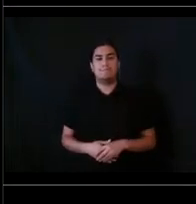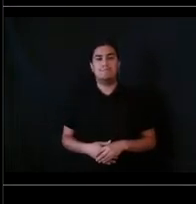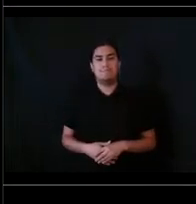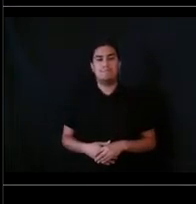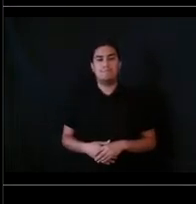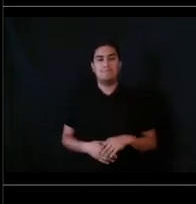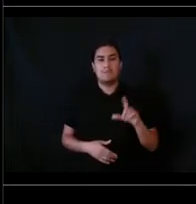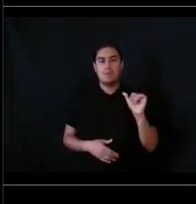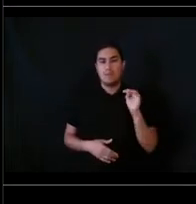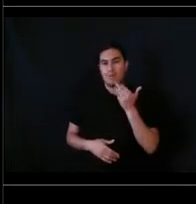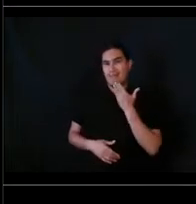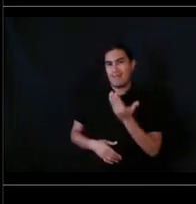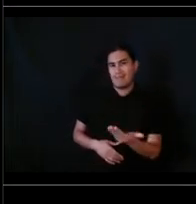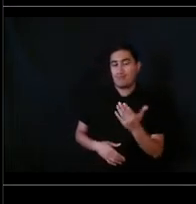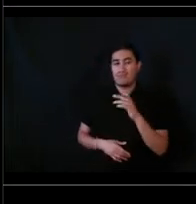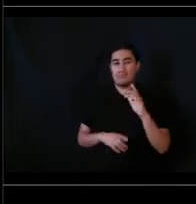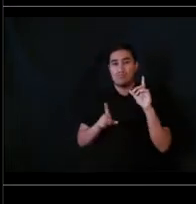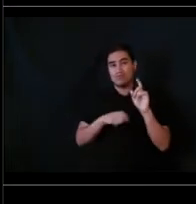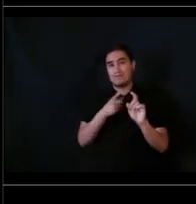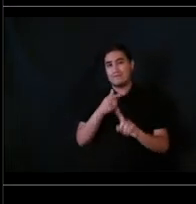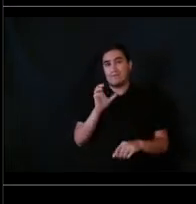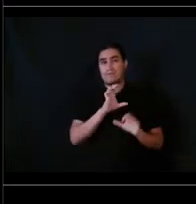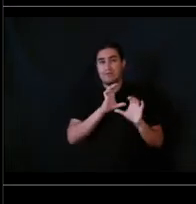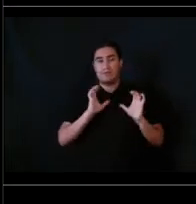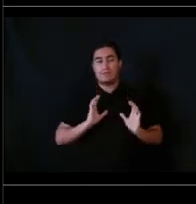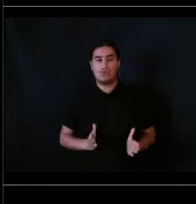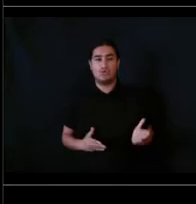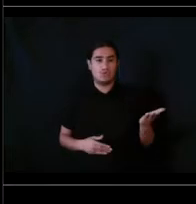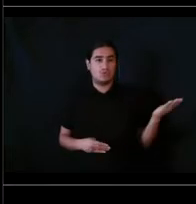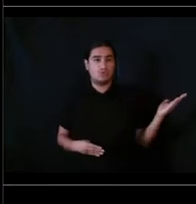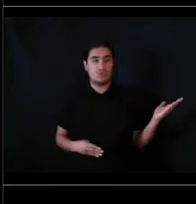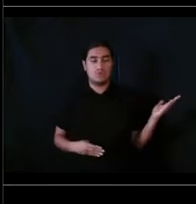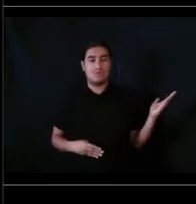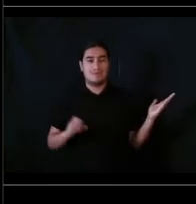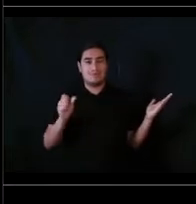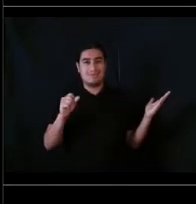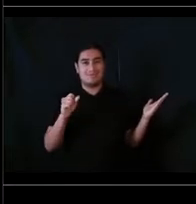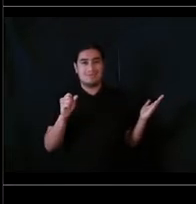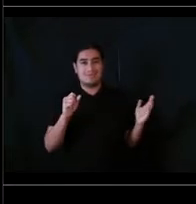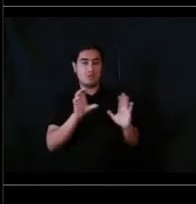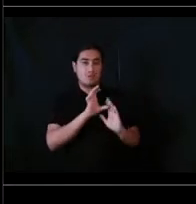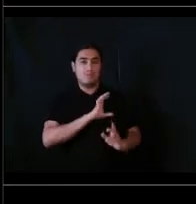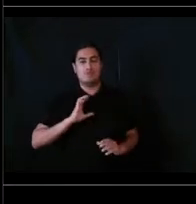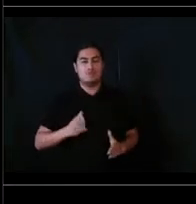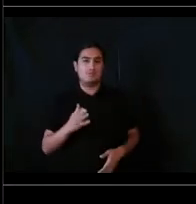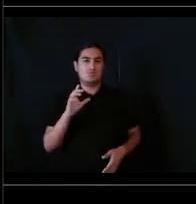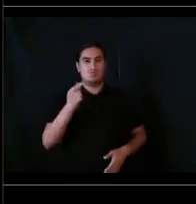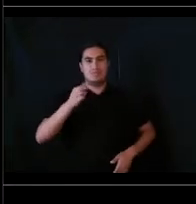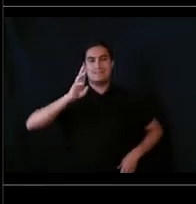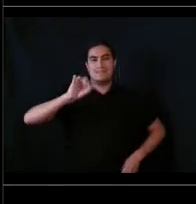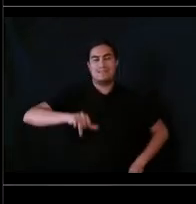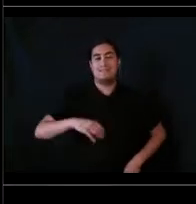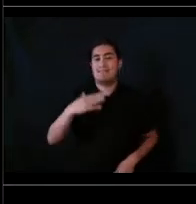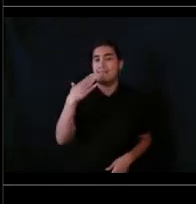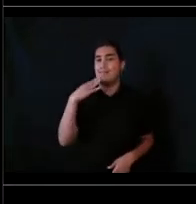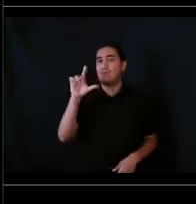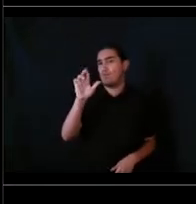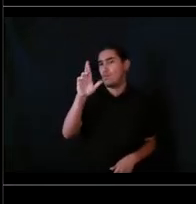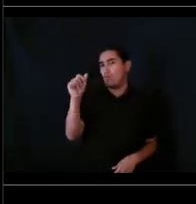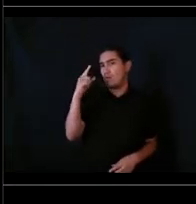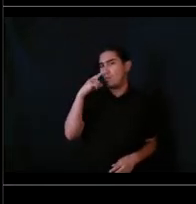thank you questions from college commissioners yes commissioner grisby thank you uh laura could you